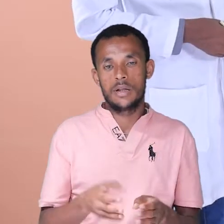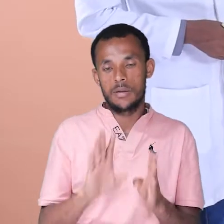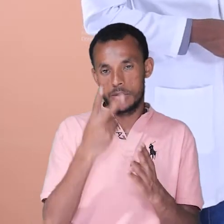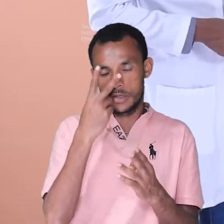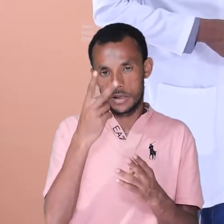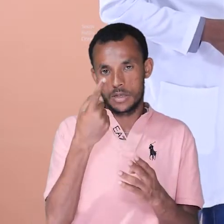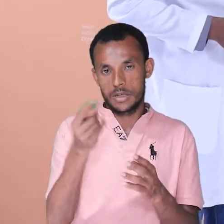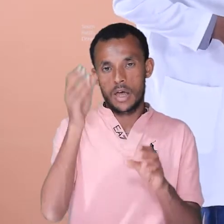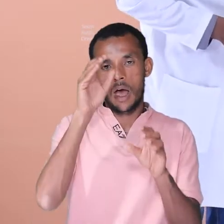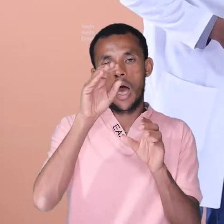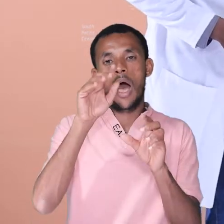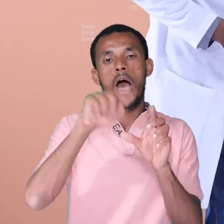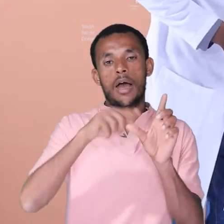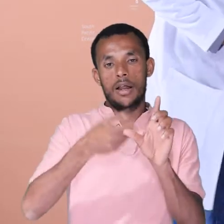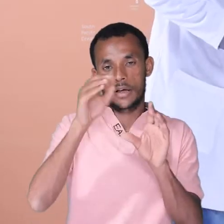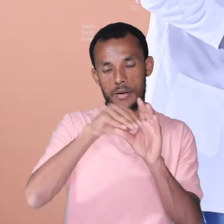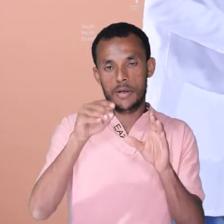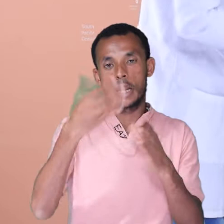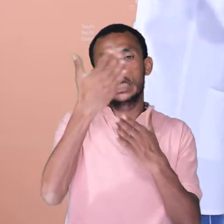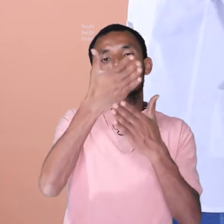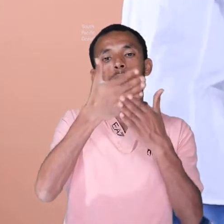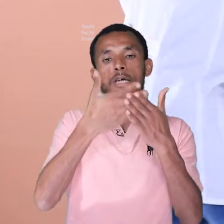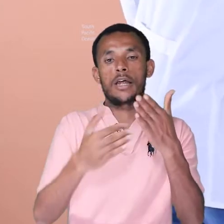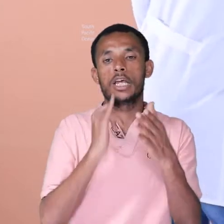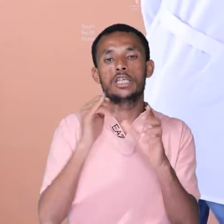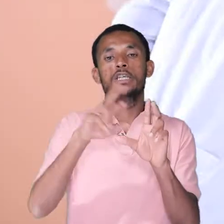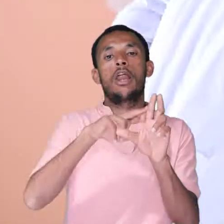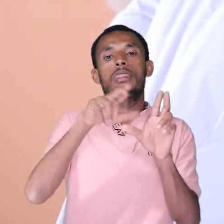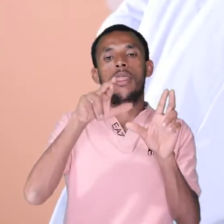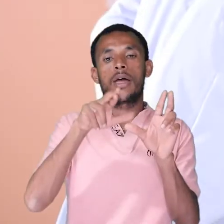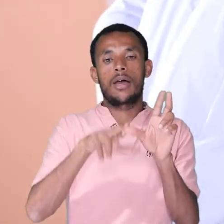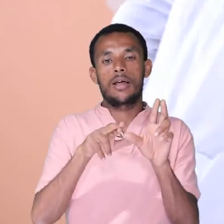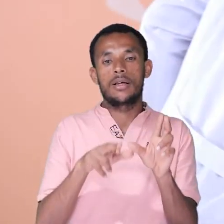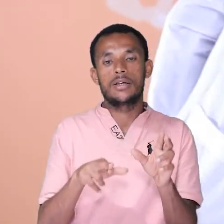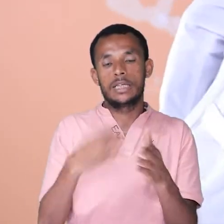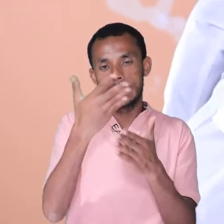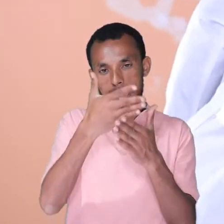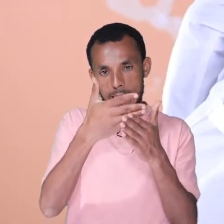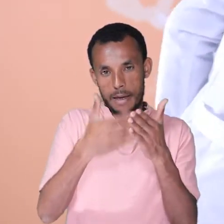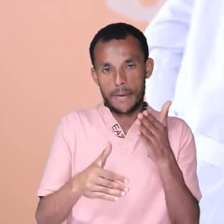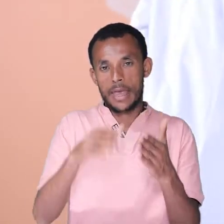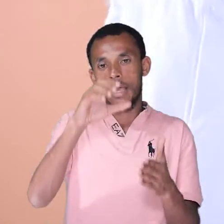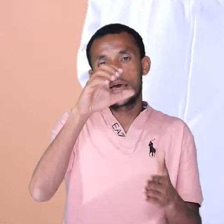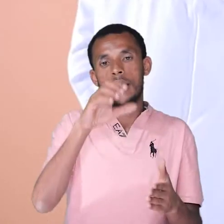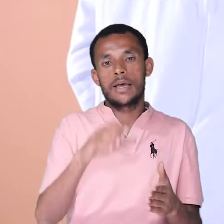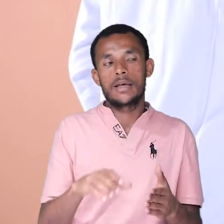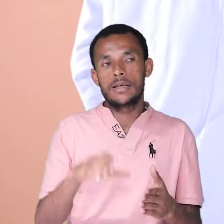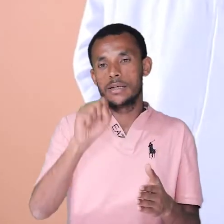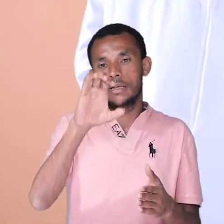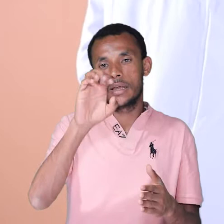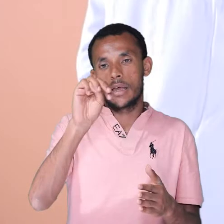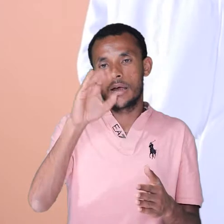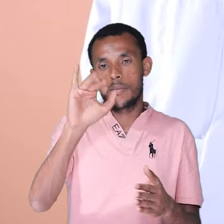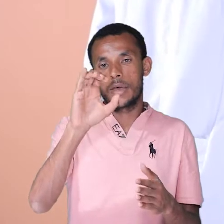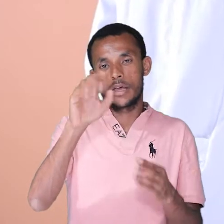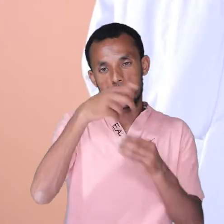The angle inscribed in a semicircle is a right angle. What does this mean? Semicircle is a right angle. That means